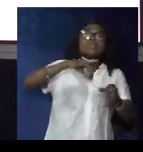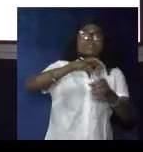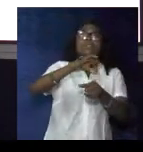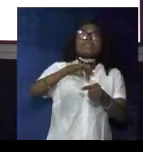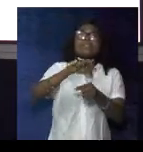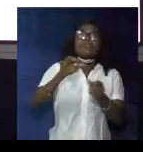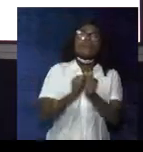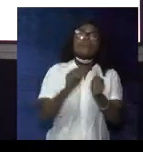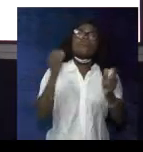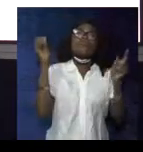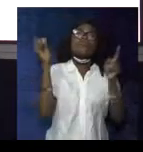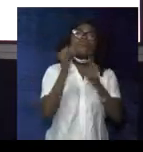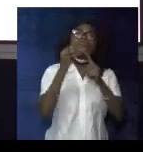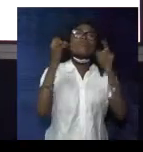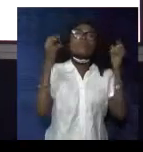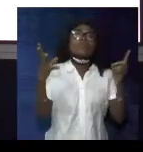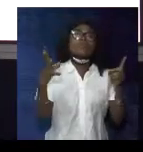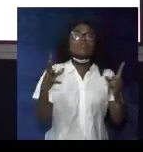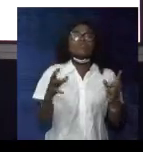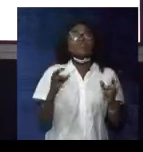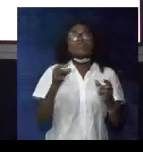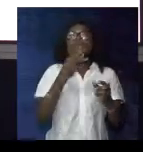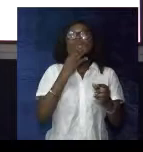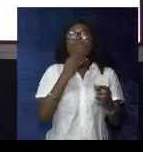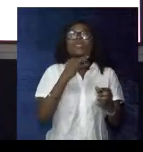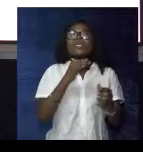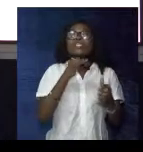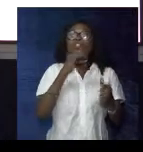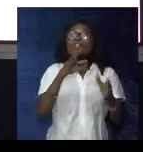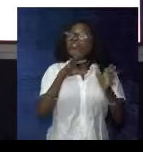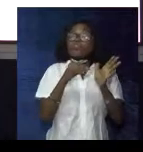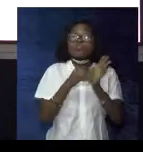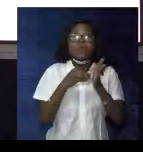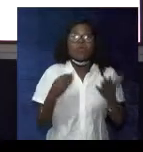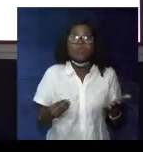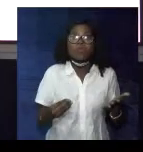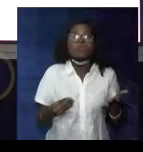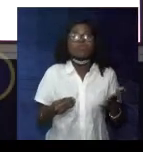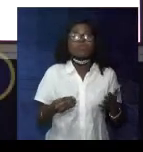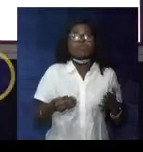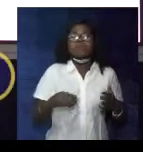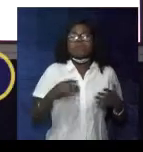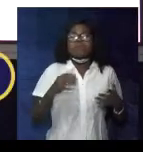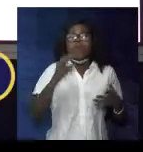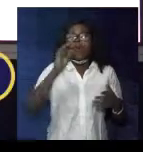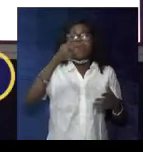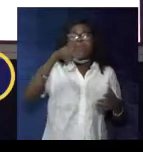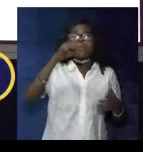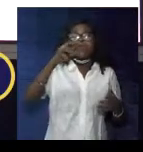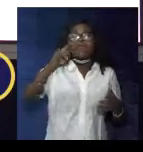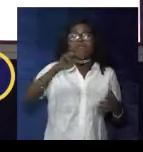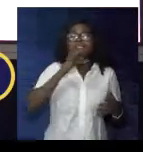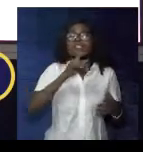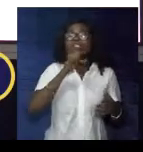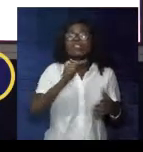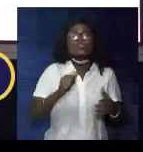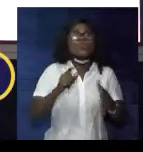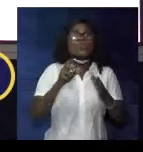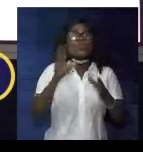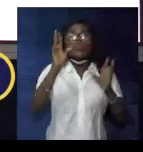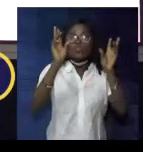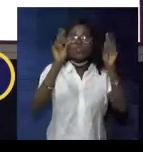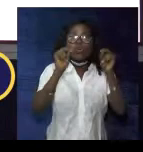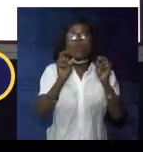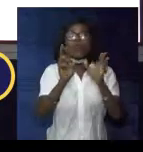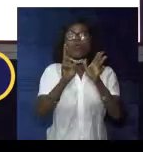with too much sugar. That is subjective. It is your own opinion. There is no rule or no law that makes